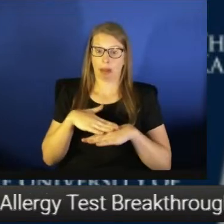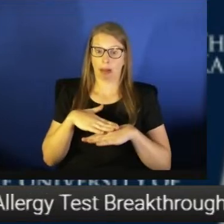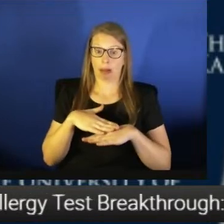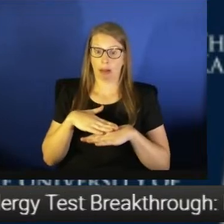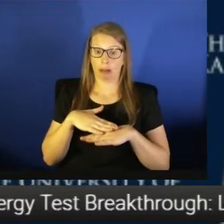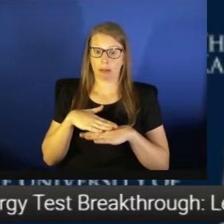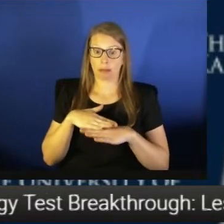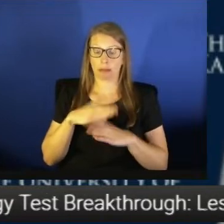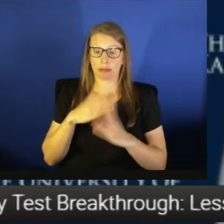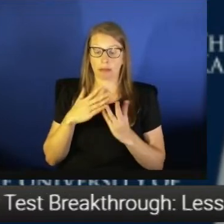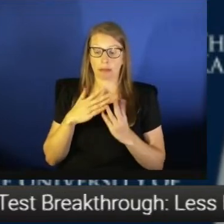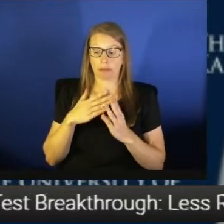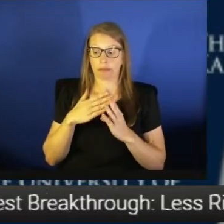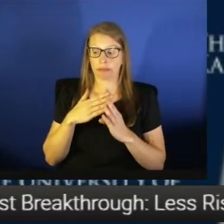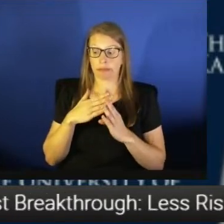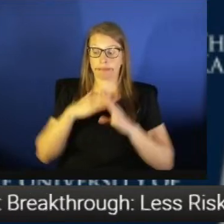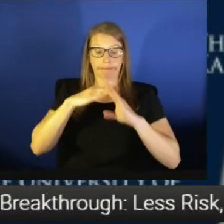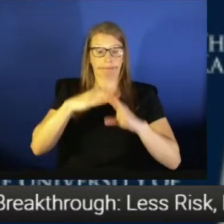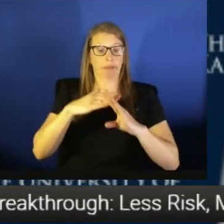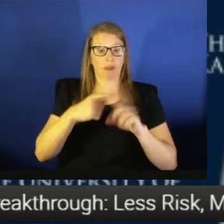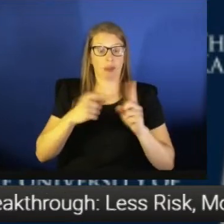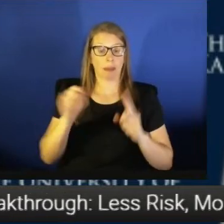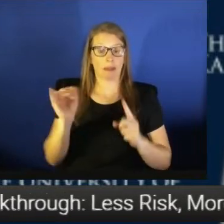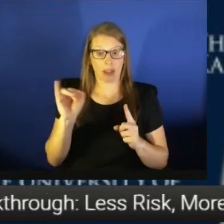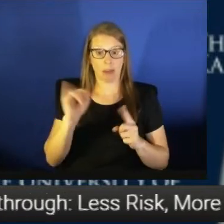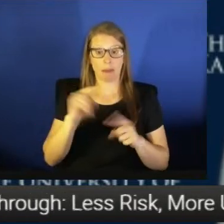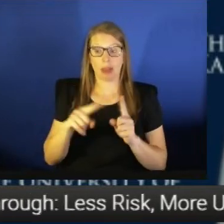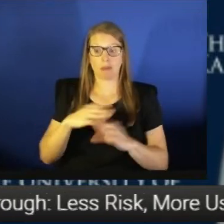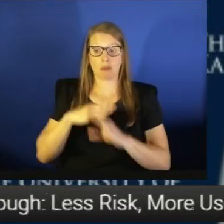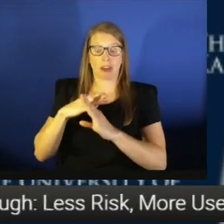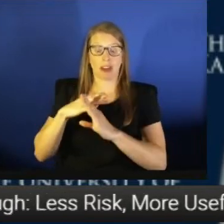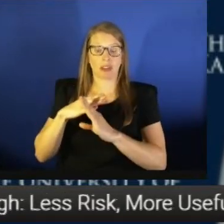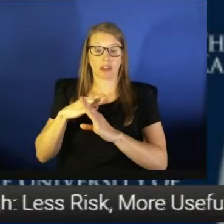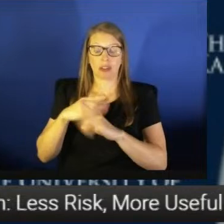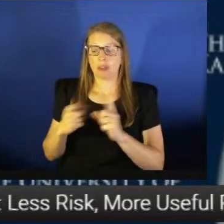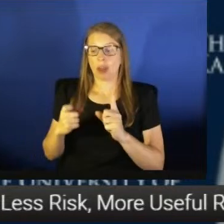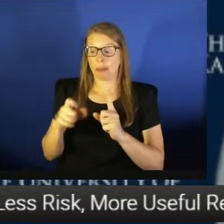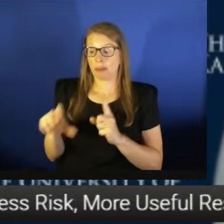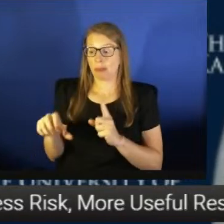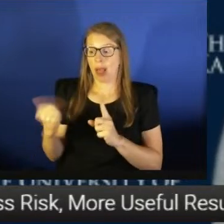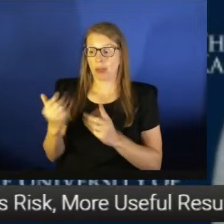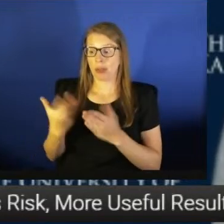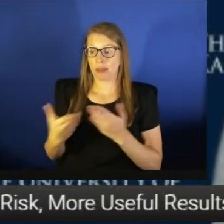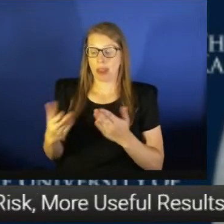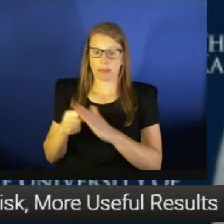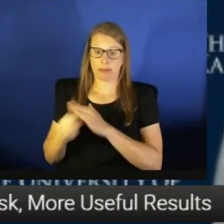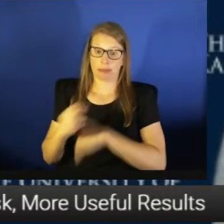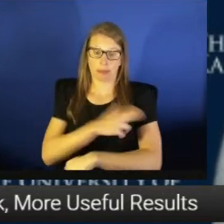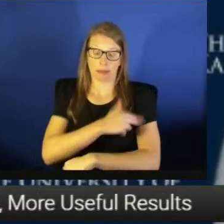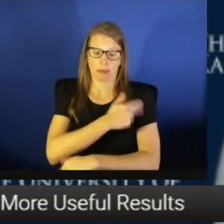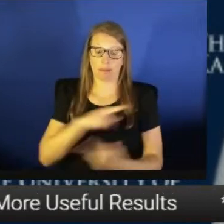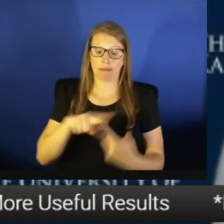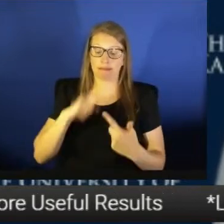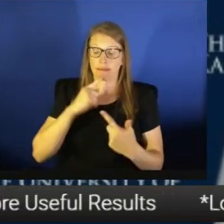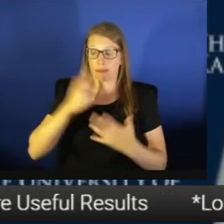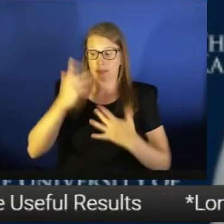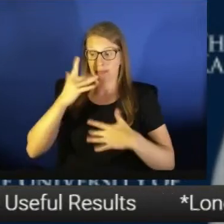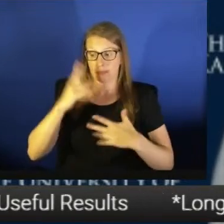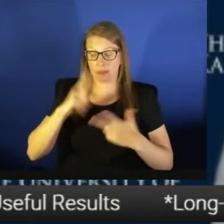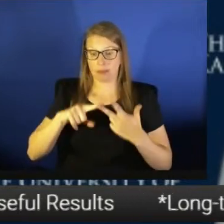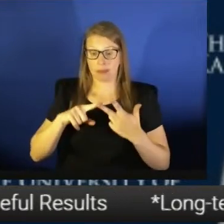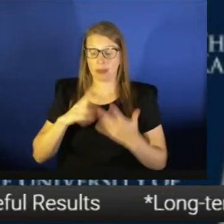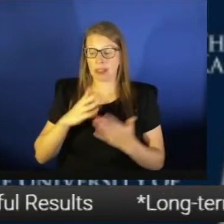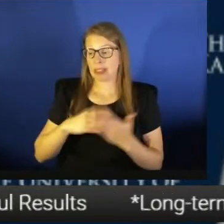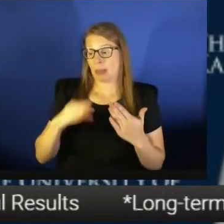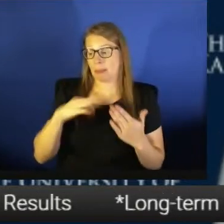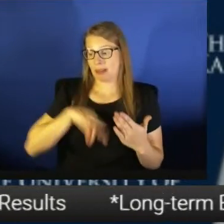protection against infection, but really what we're looking for is protection against those other things, and that's hospitalization, severe disease, some